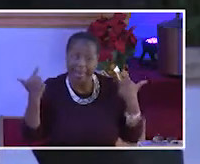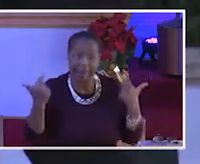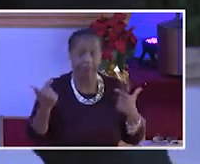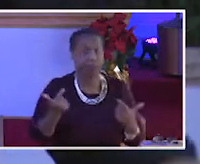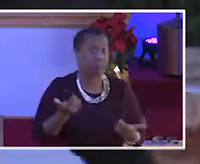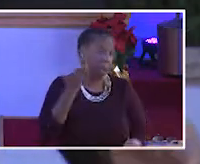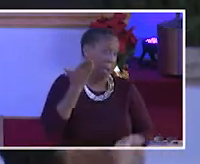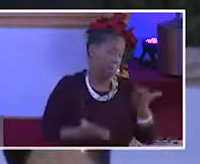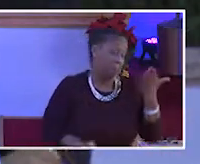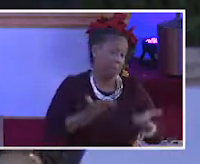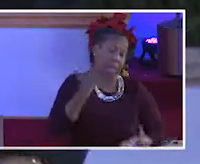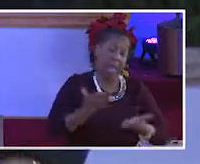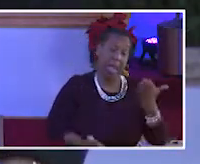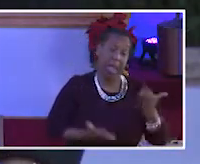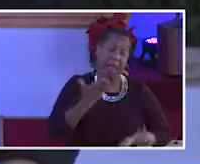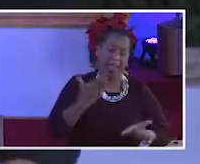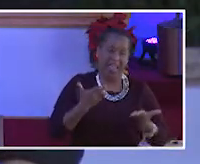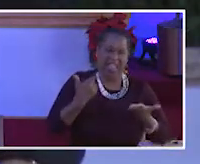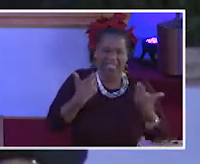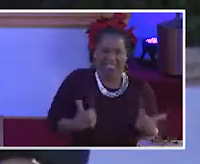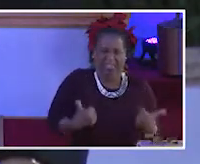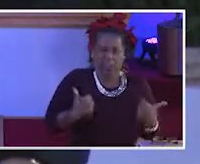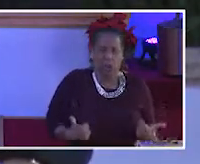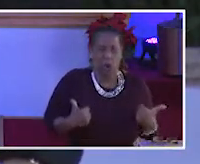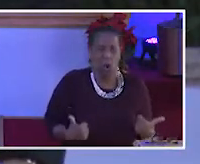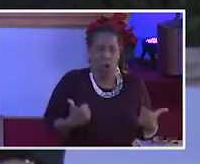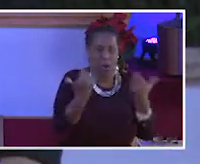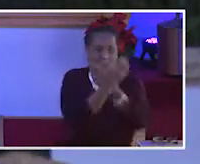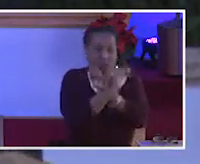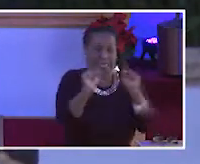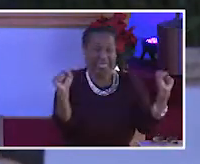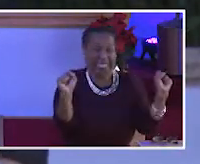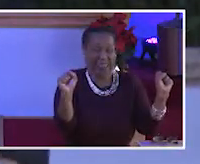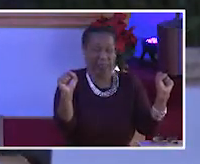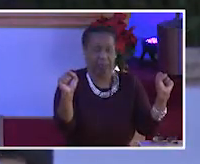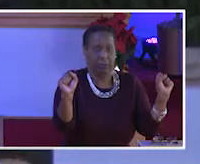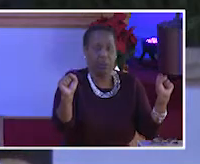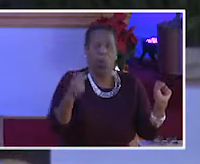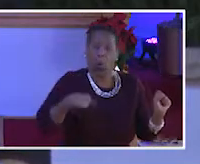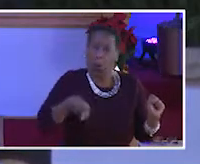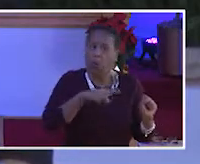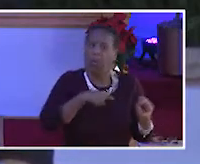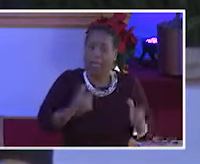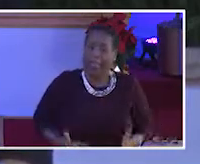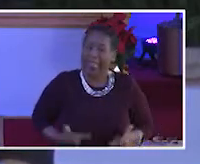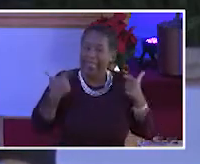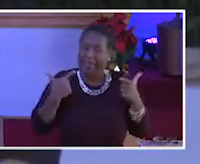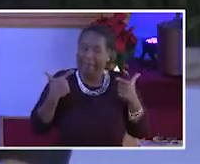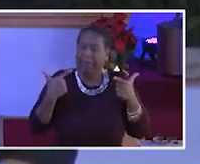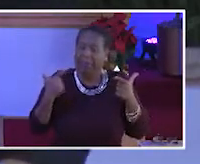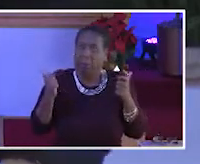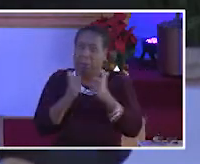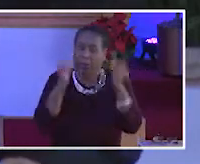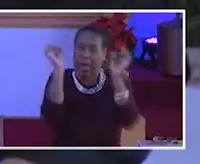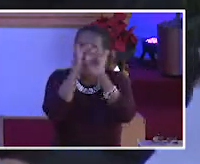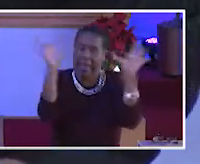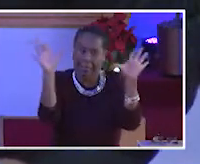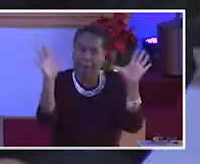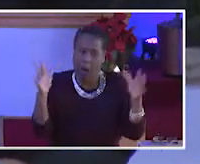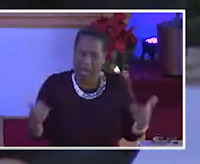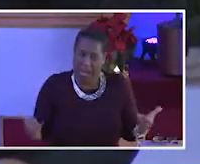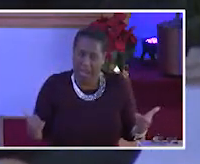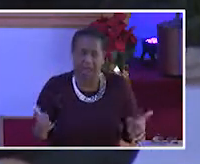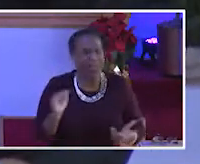even say, under this current administration, we are living in a nightmarish reality. It seems as